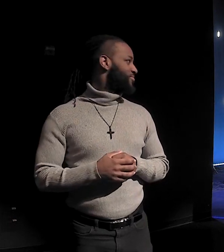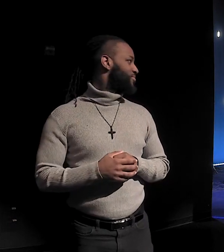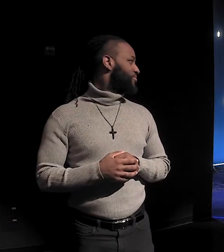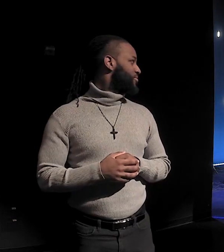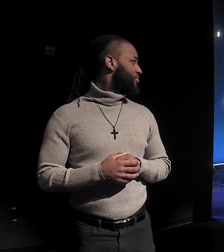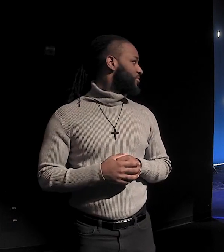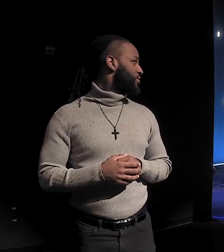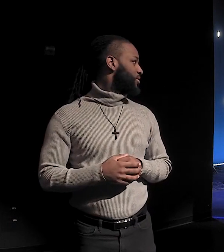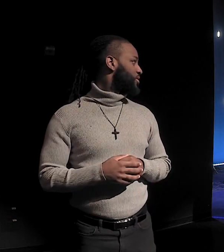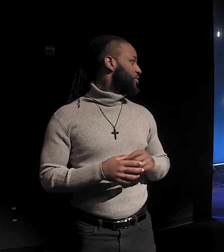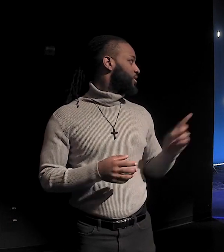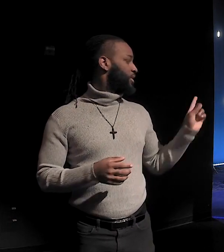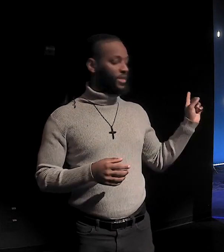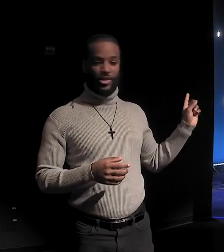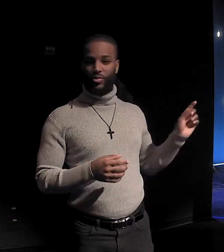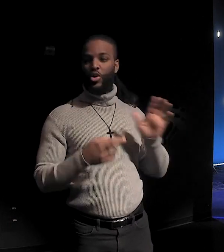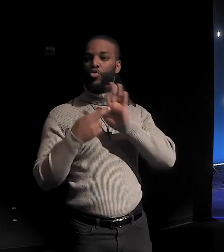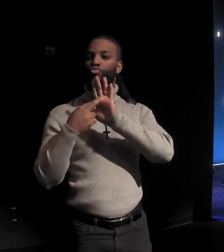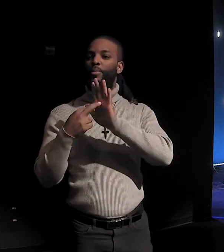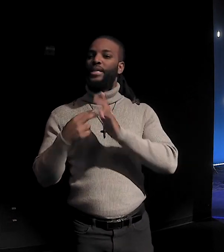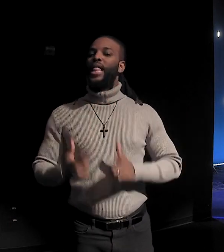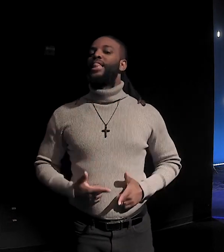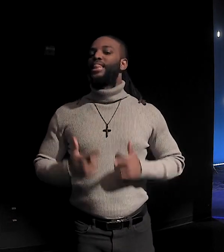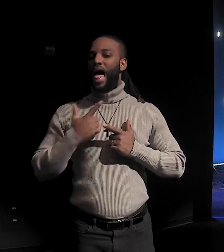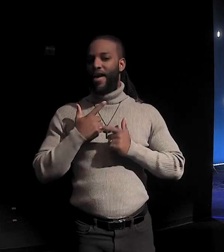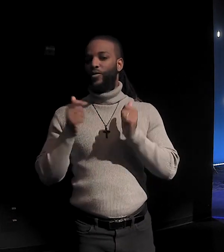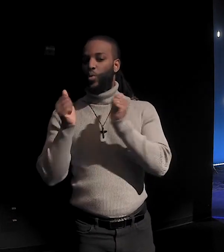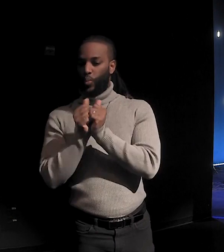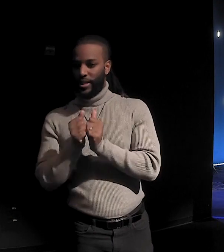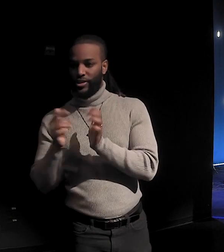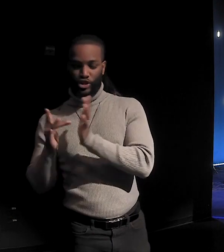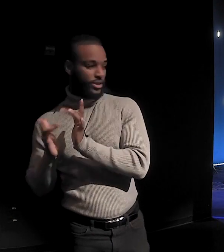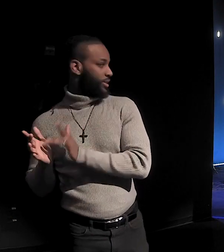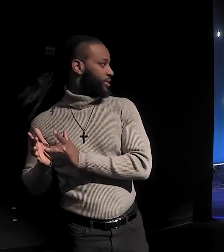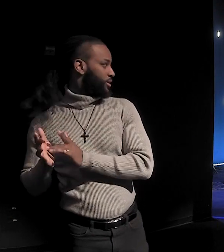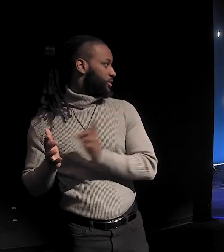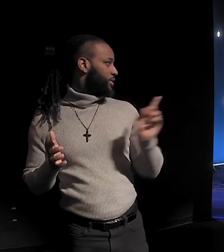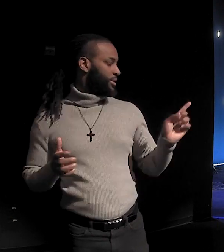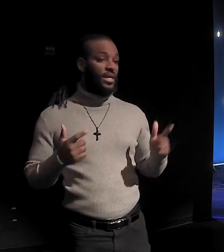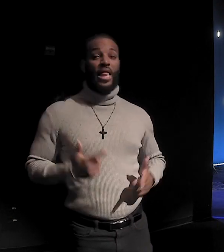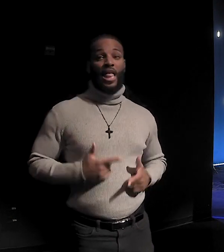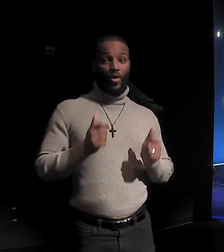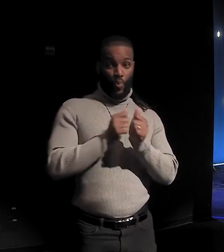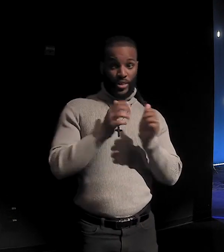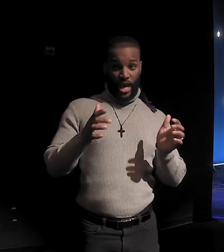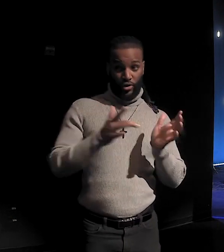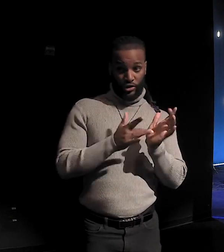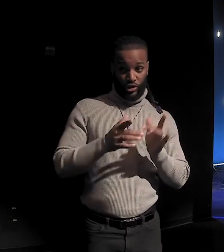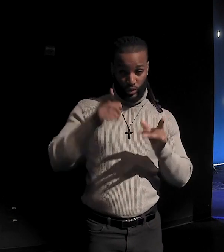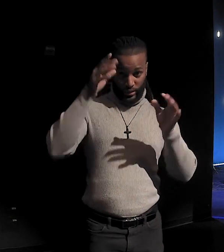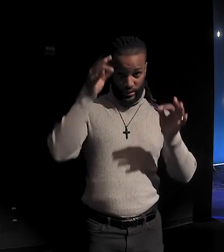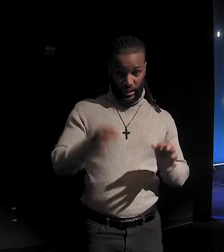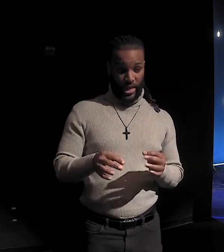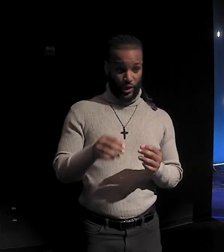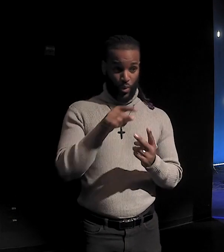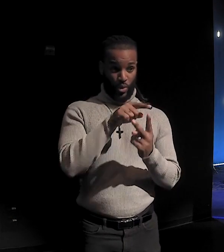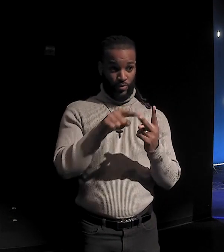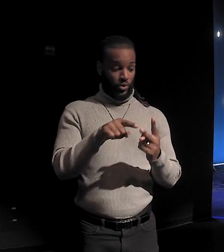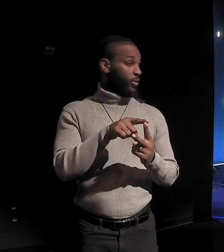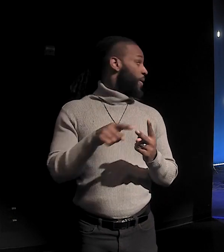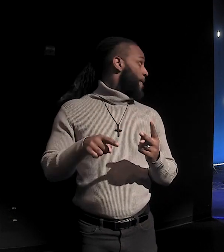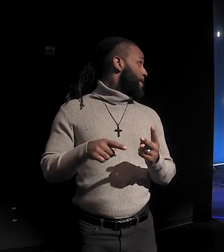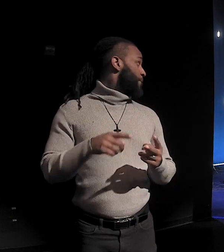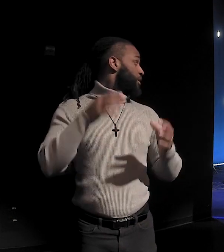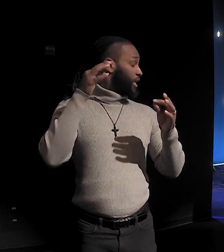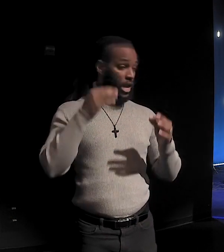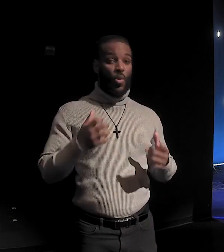Well, this ladder obviously represents life with Jesus. This ladder represents life without Jesus. You can decide to go one of two ways. You can